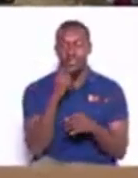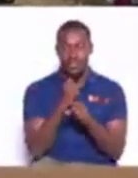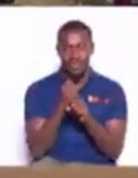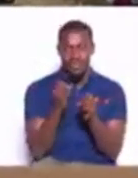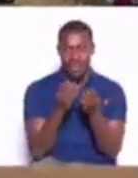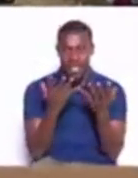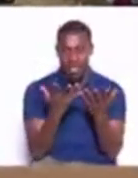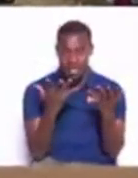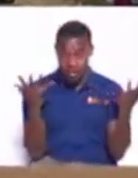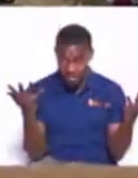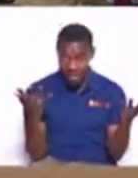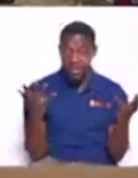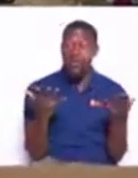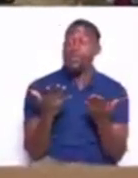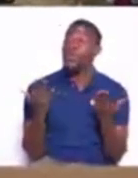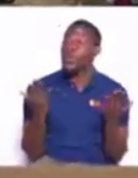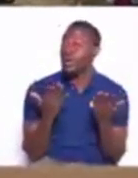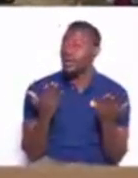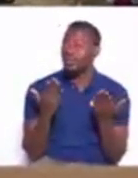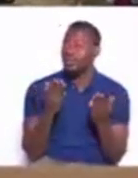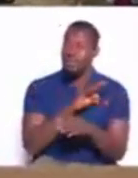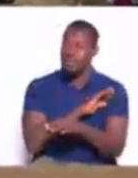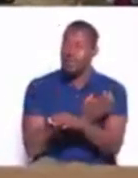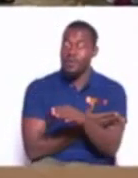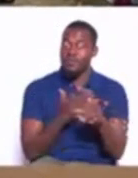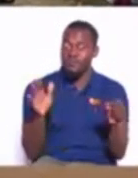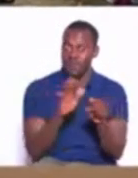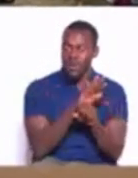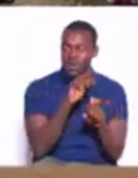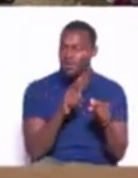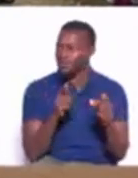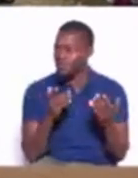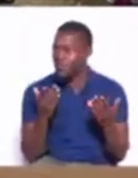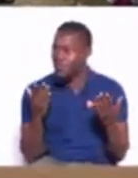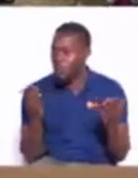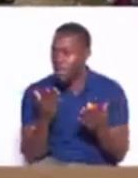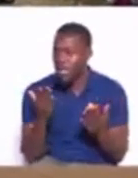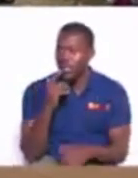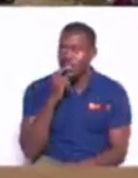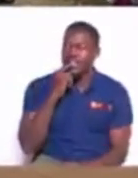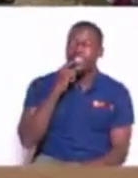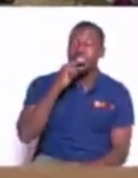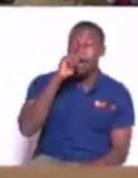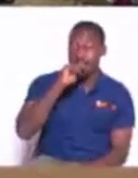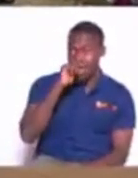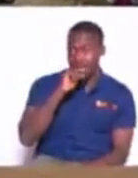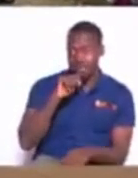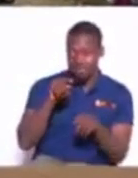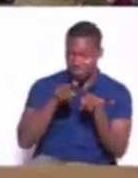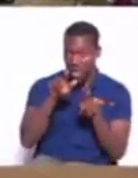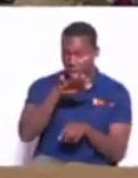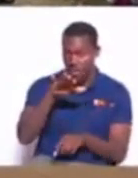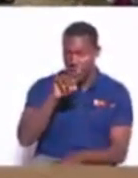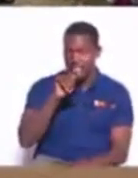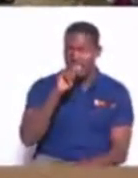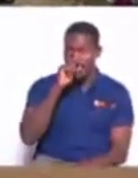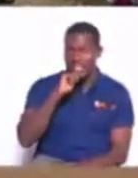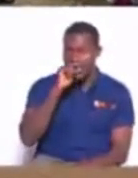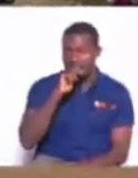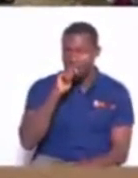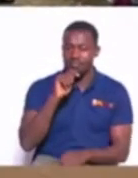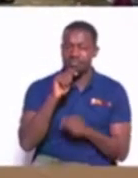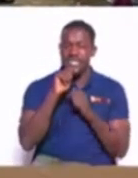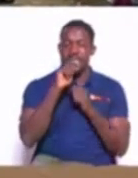quite incredibly powerfully. This is the Buwero Mara Tanzania site. You know, they started